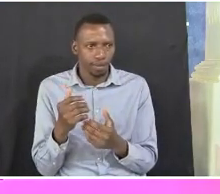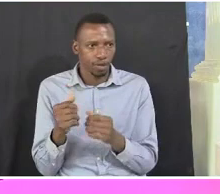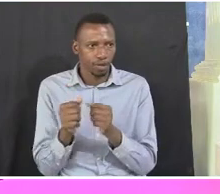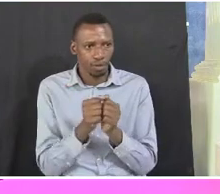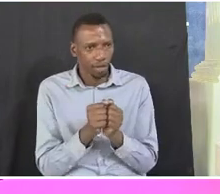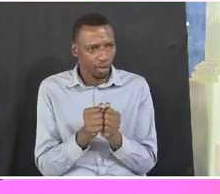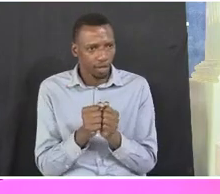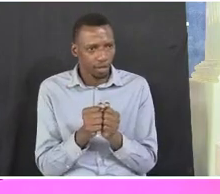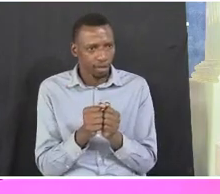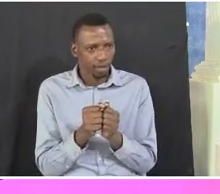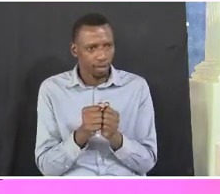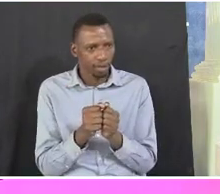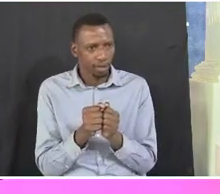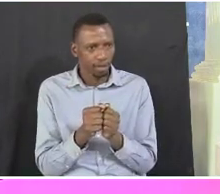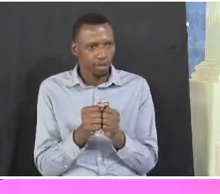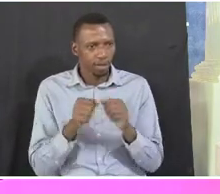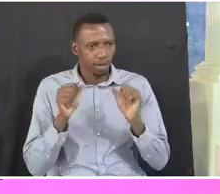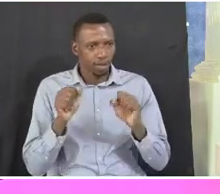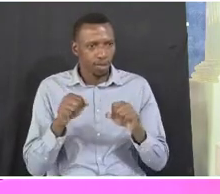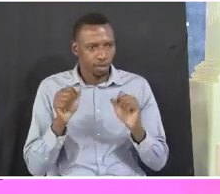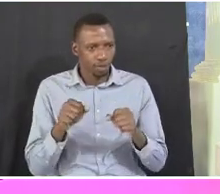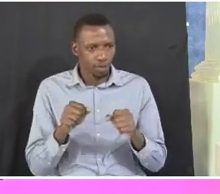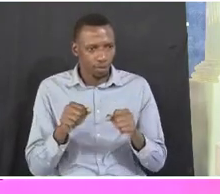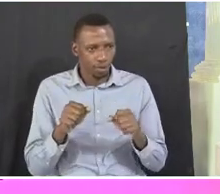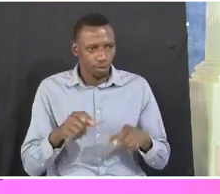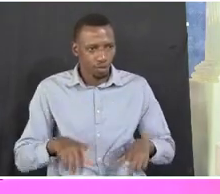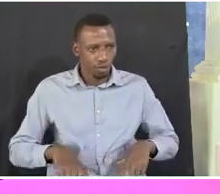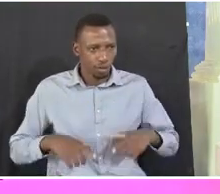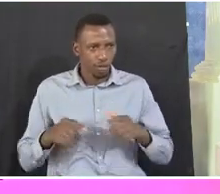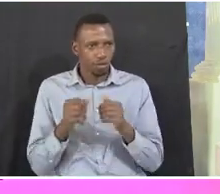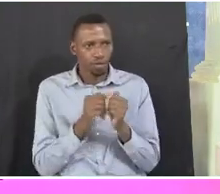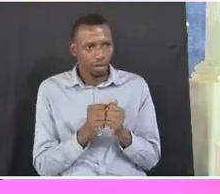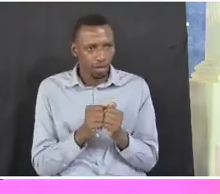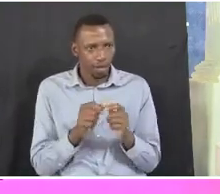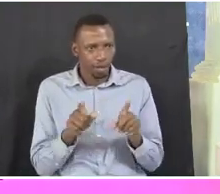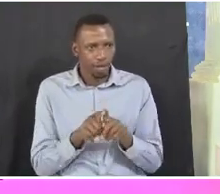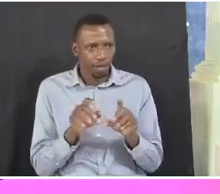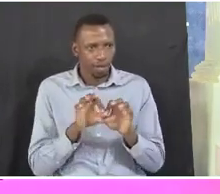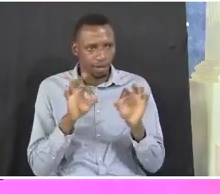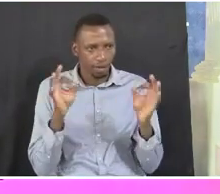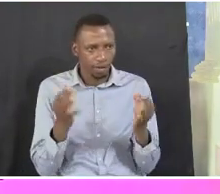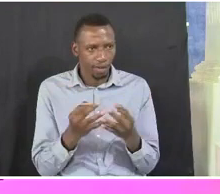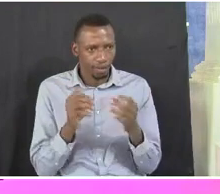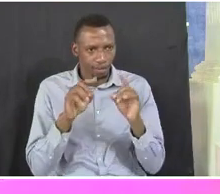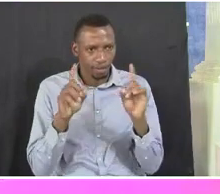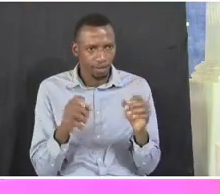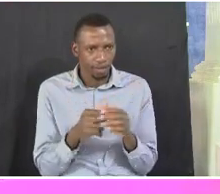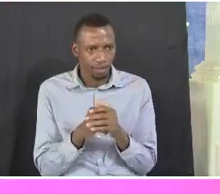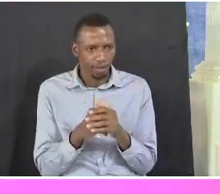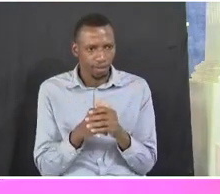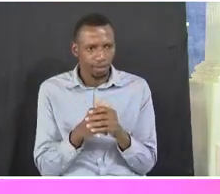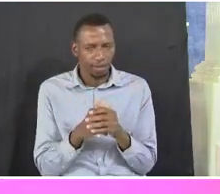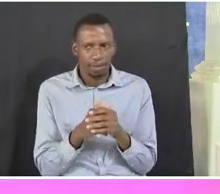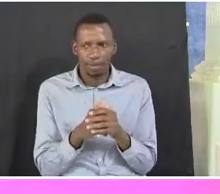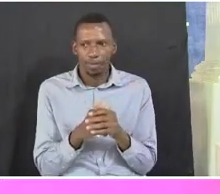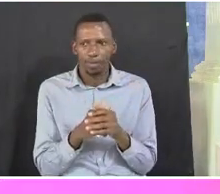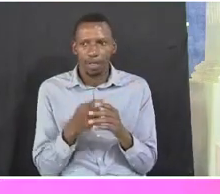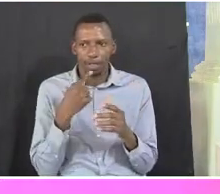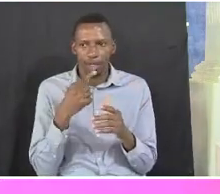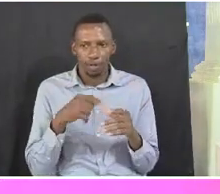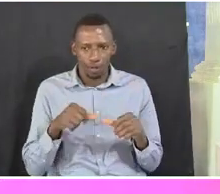togetherness? Is it going to be possible to live together as a family? As they were moving